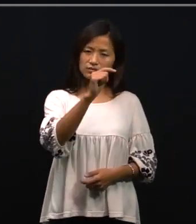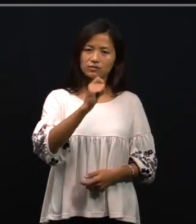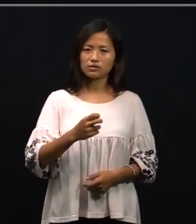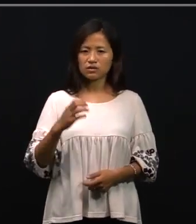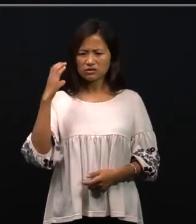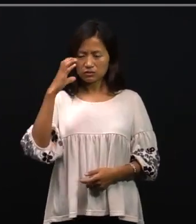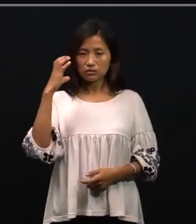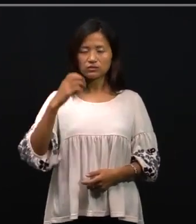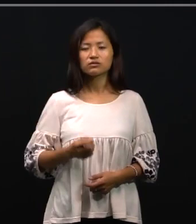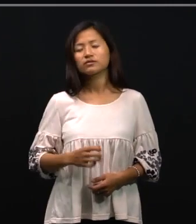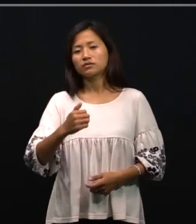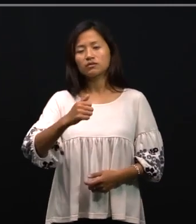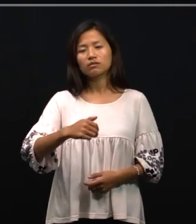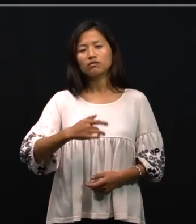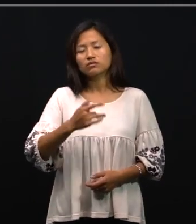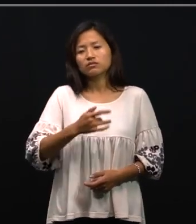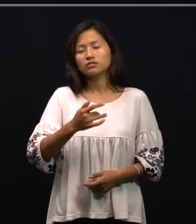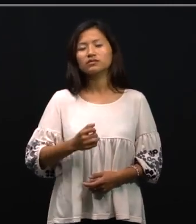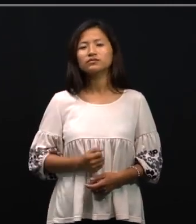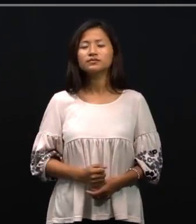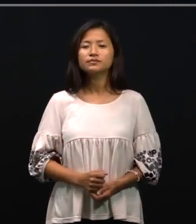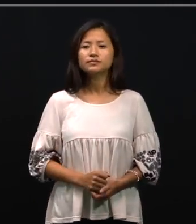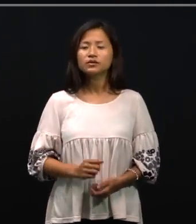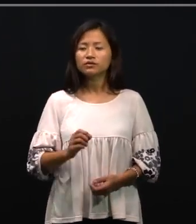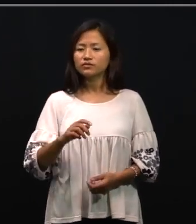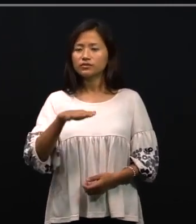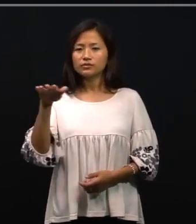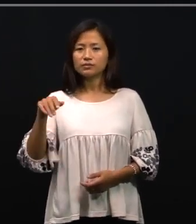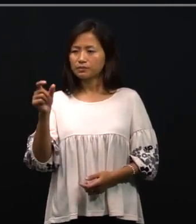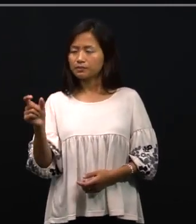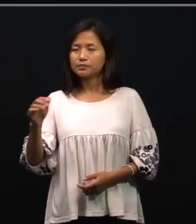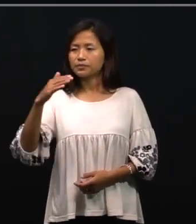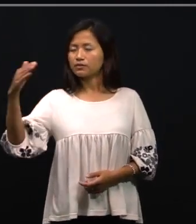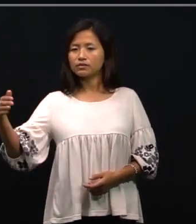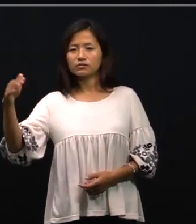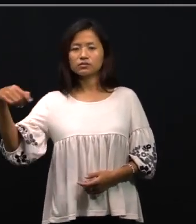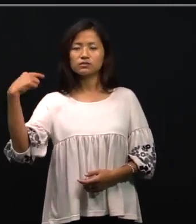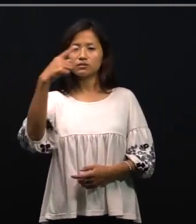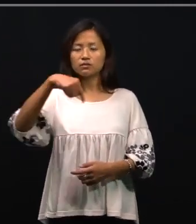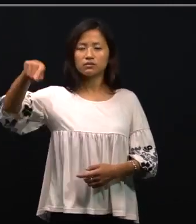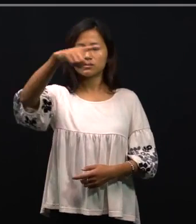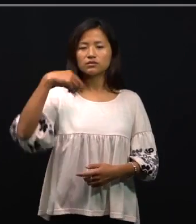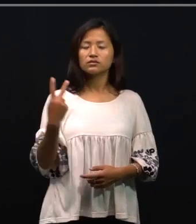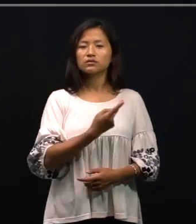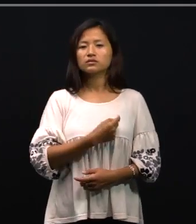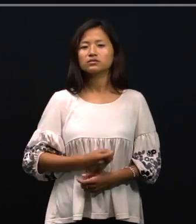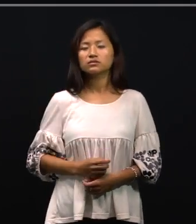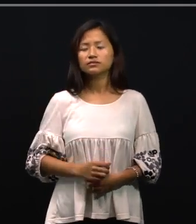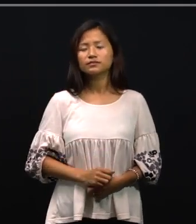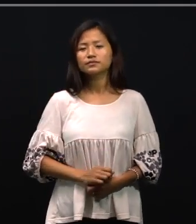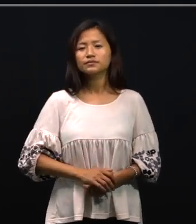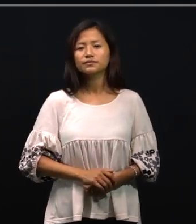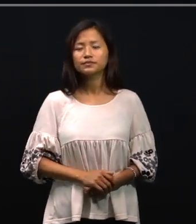of ourselves. We are able to sense our environment with our sense organs, and we are able to respond accordingly.